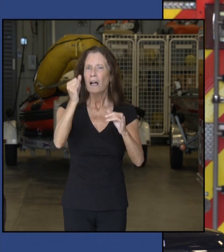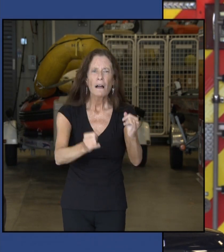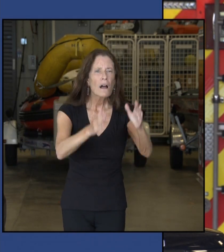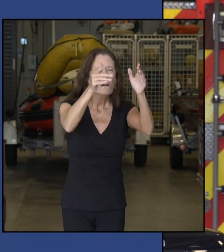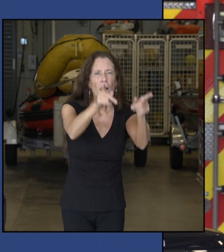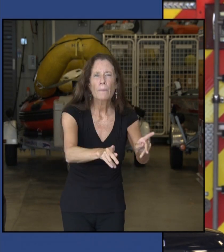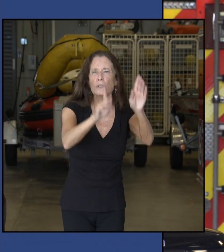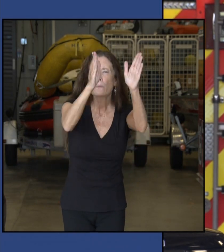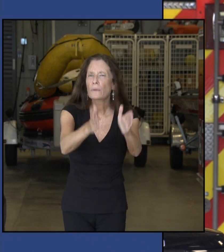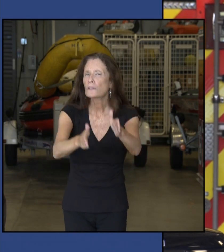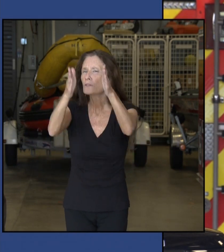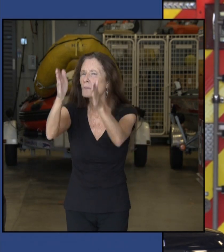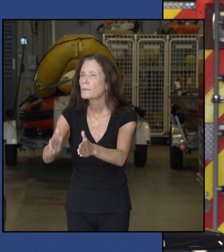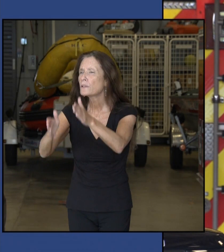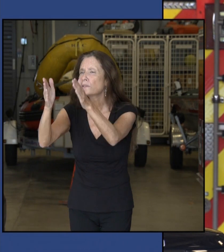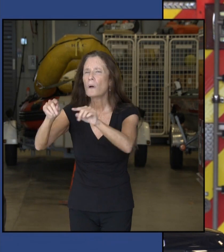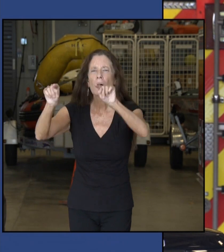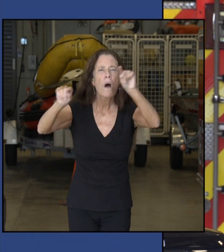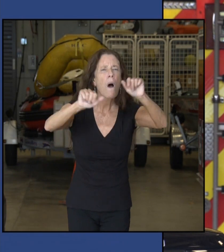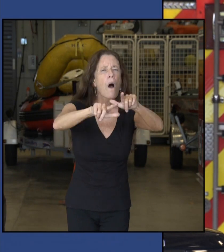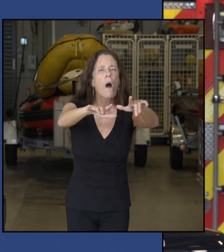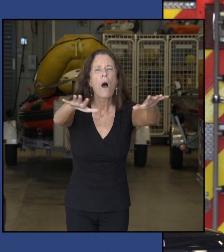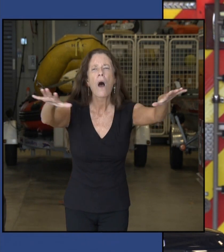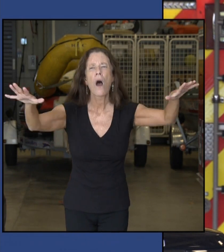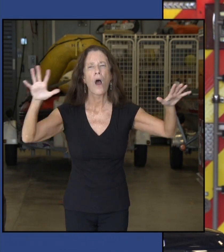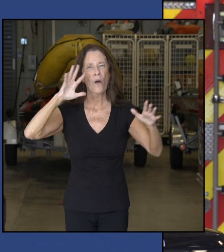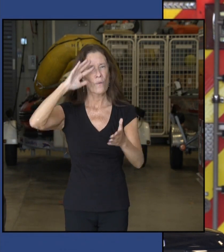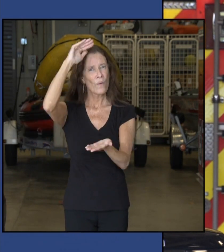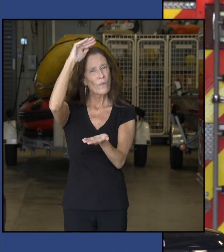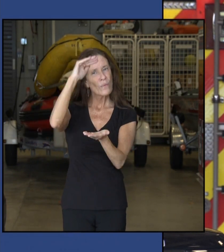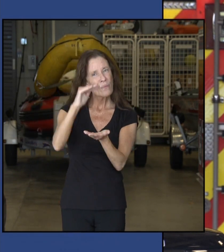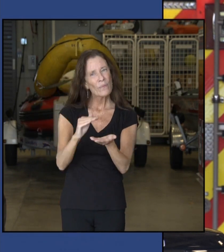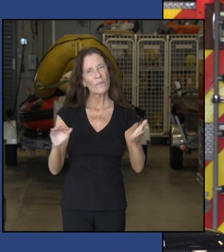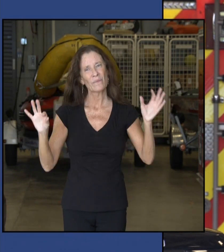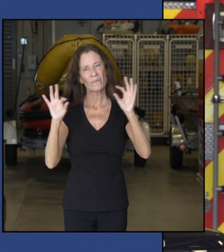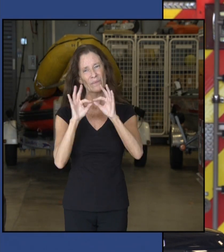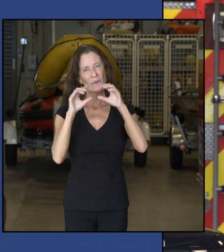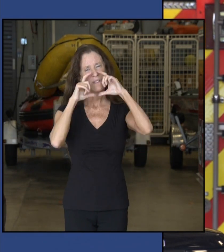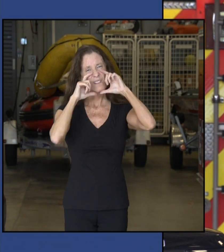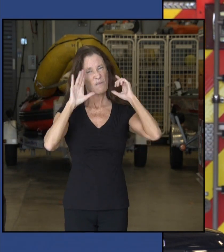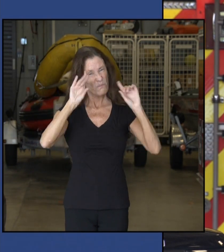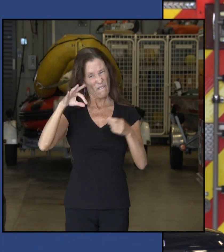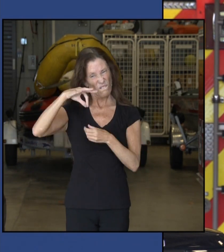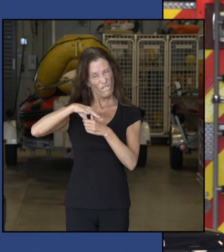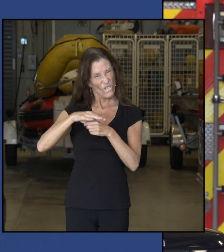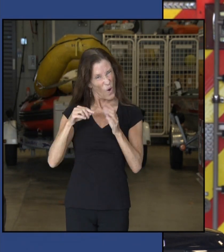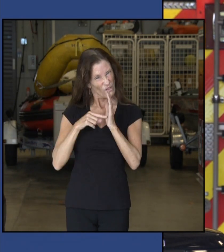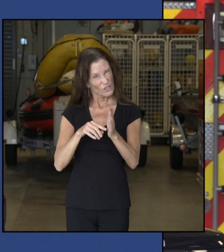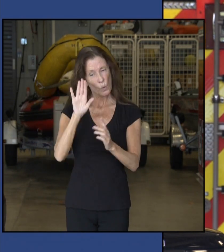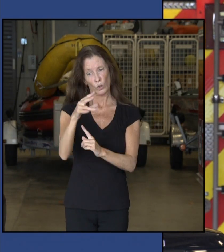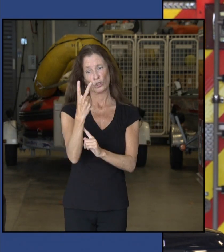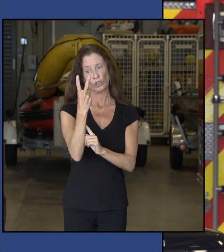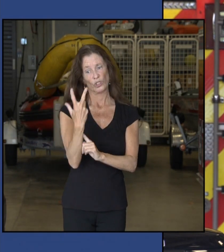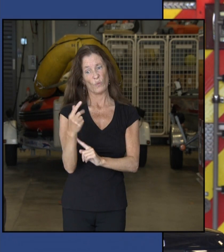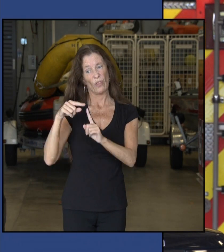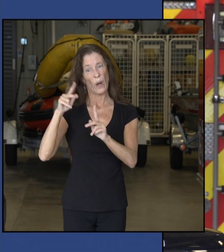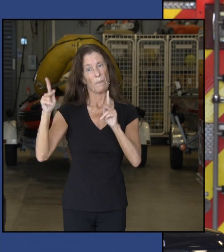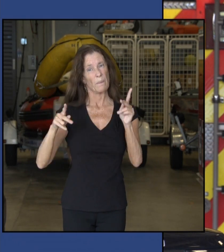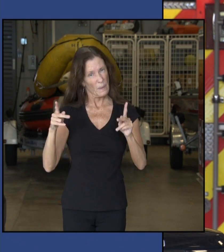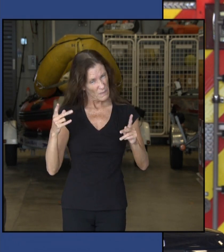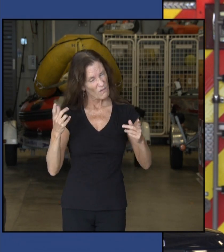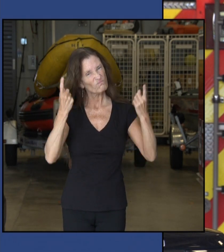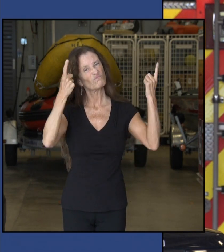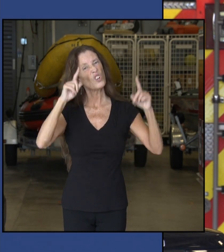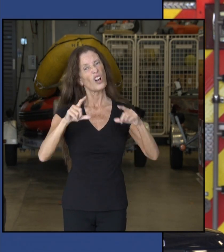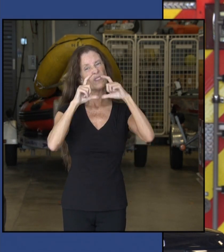mask. As I said, 2/3 of Pennsylvanians are already very active in wearing a mask every time they're in public. And I want to